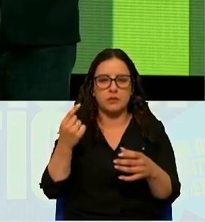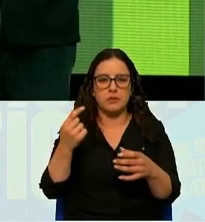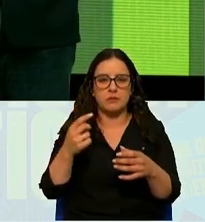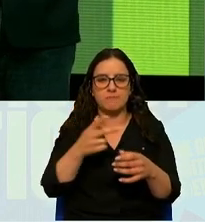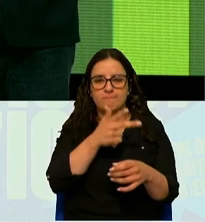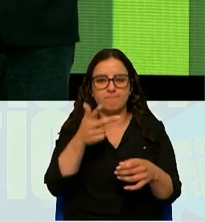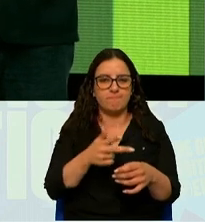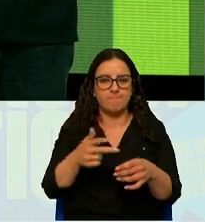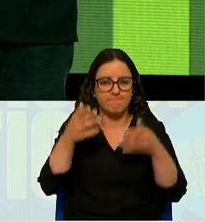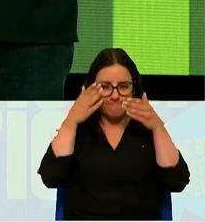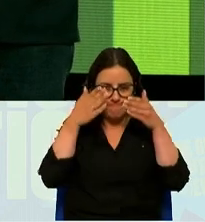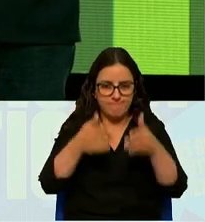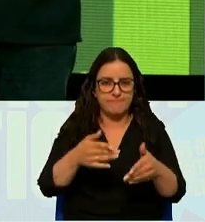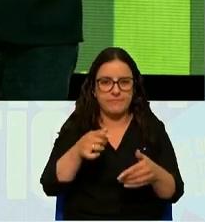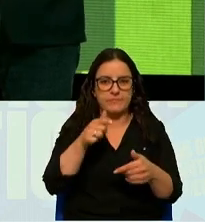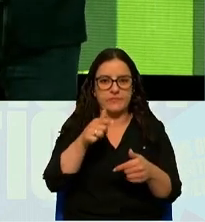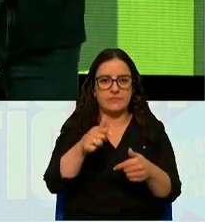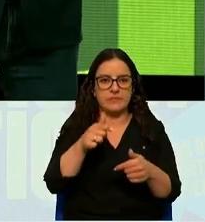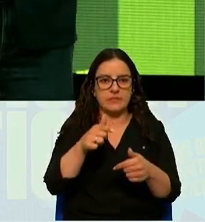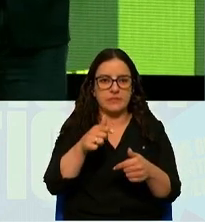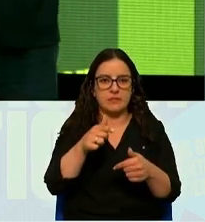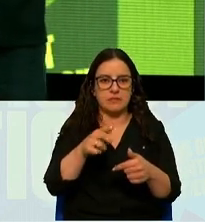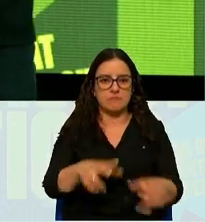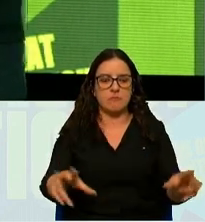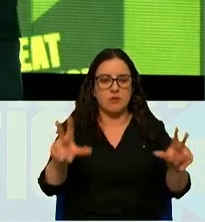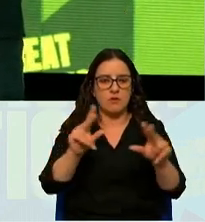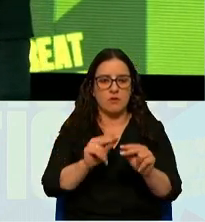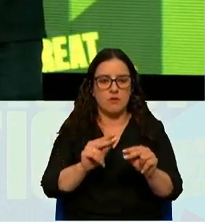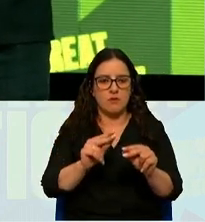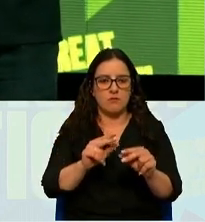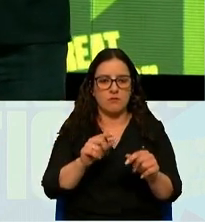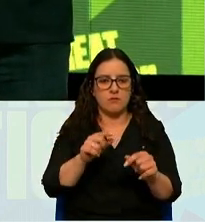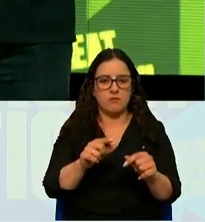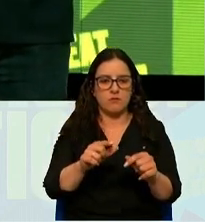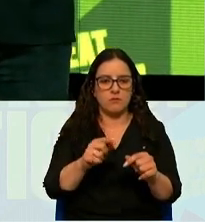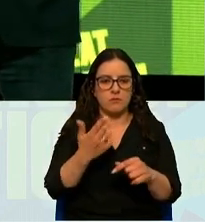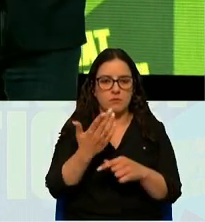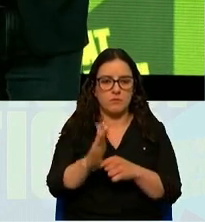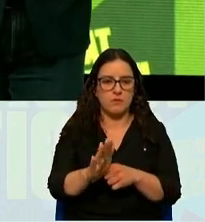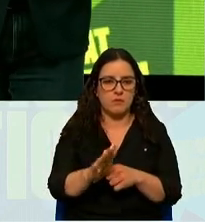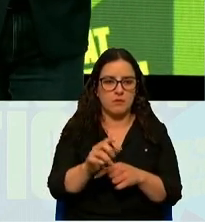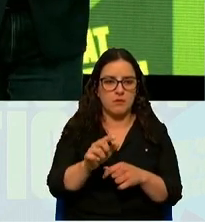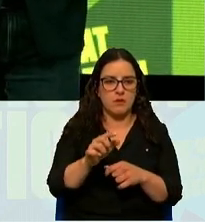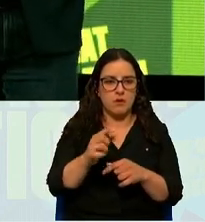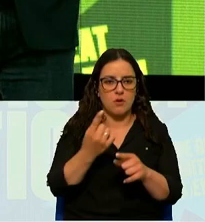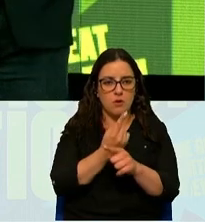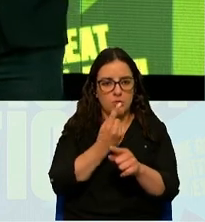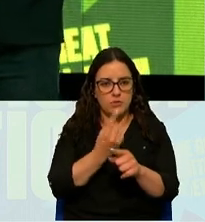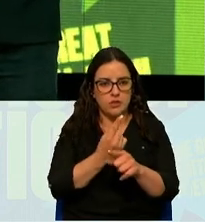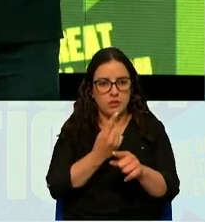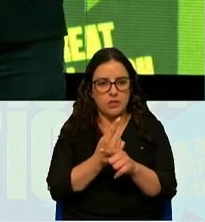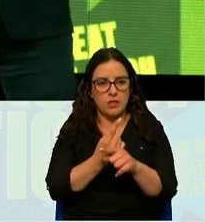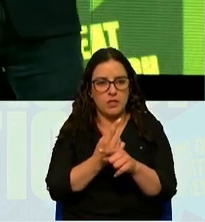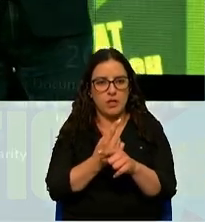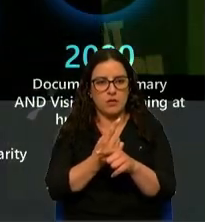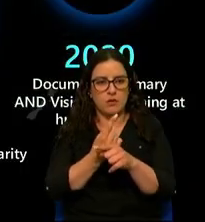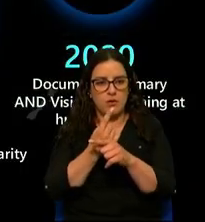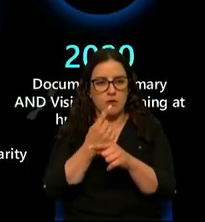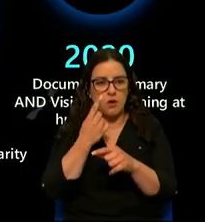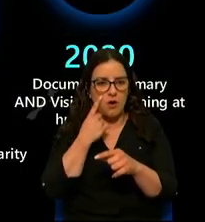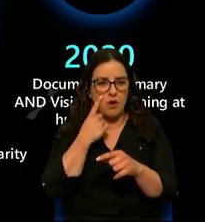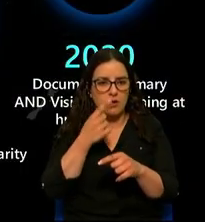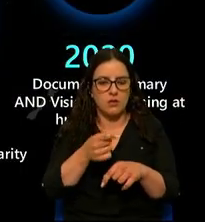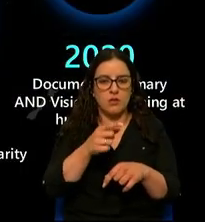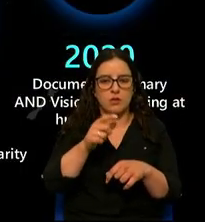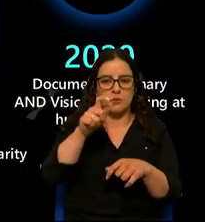focused on that particular breakthrough, right? So, for example, the first one, object recognition. So, really, really expert people,